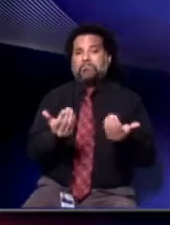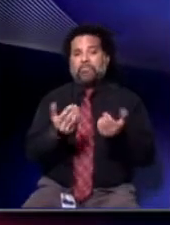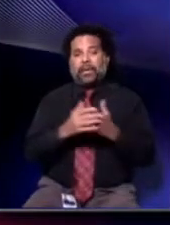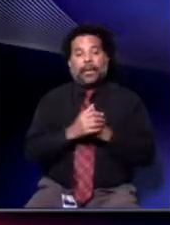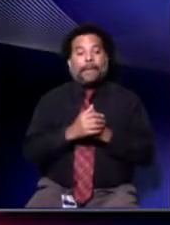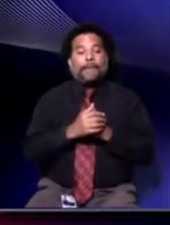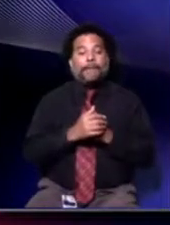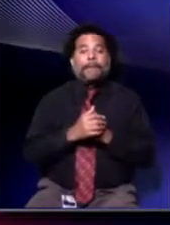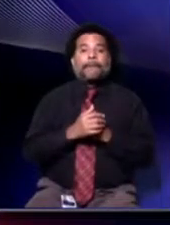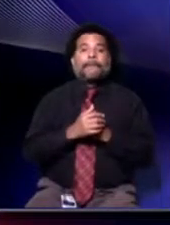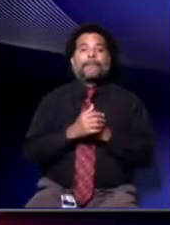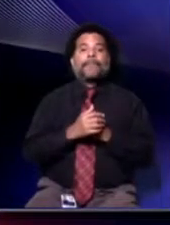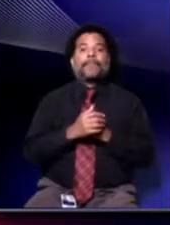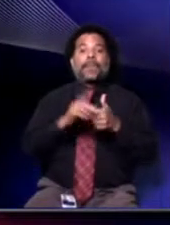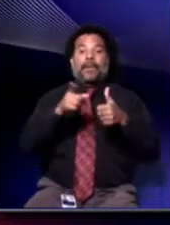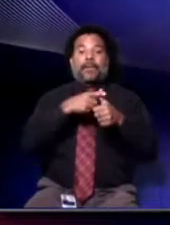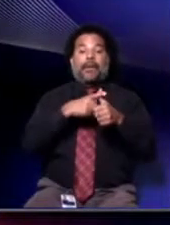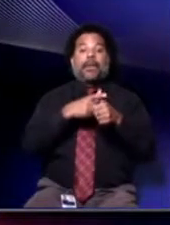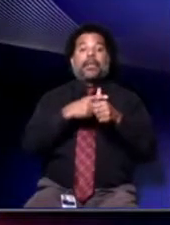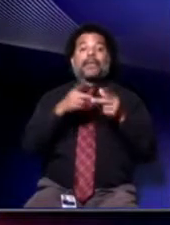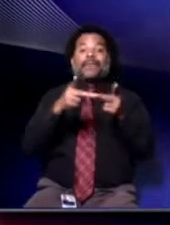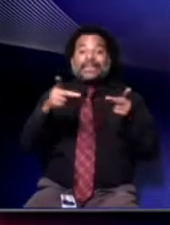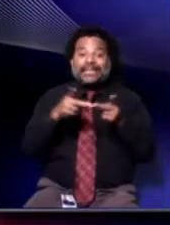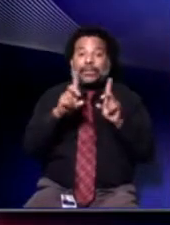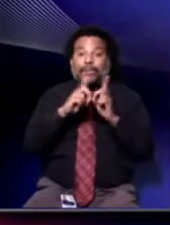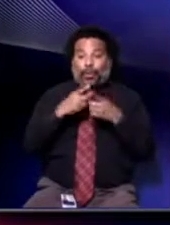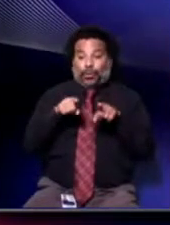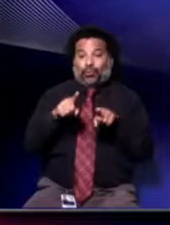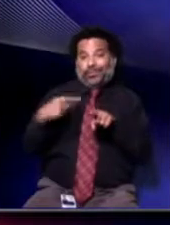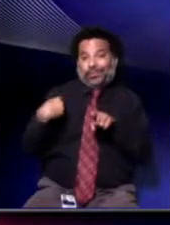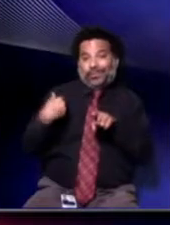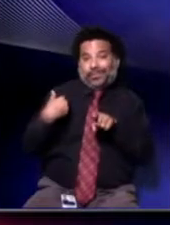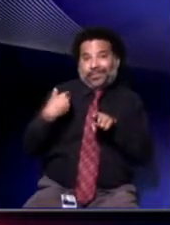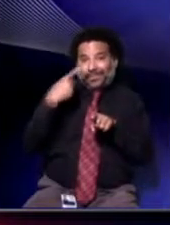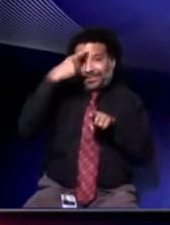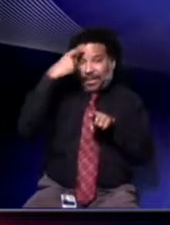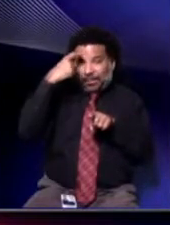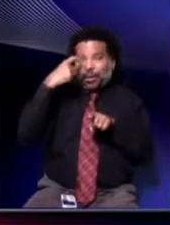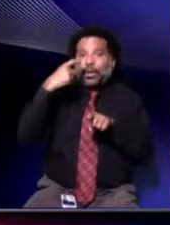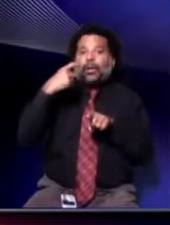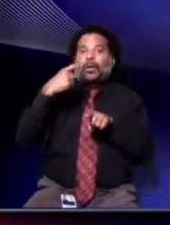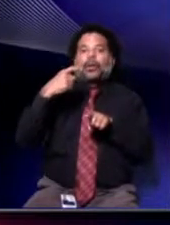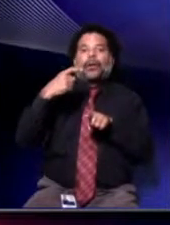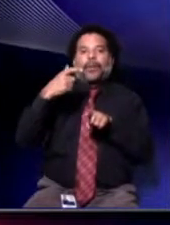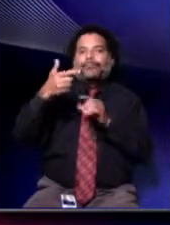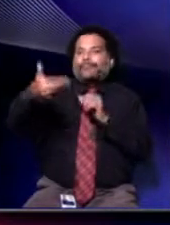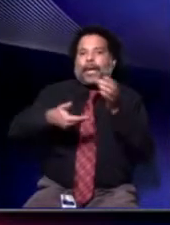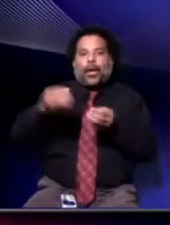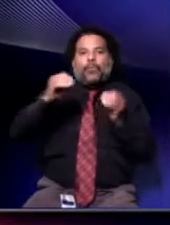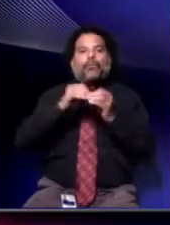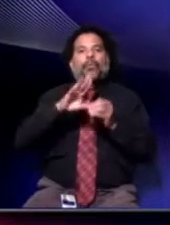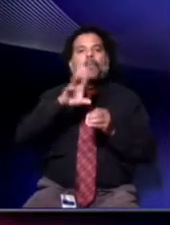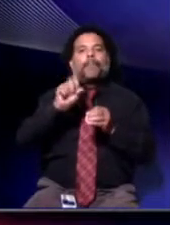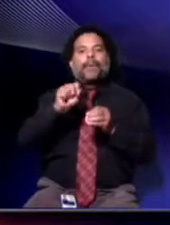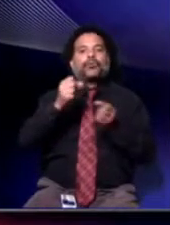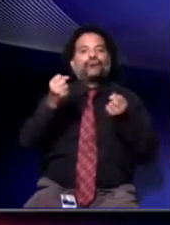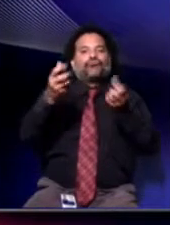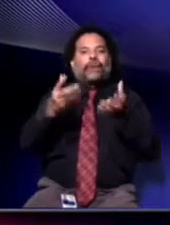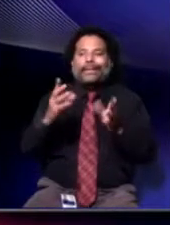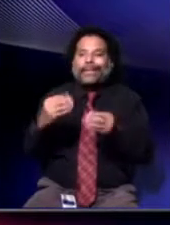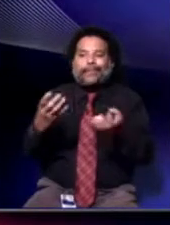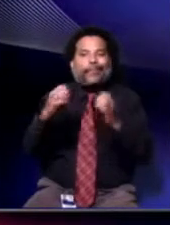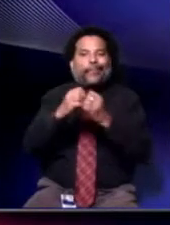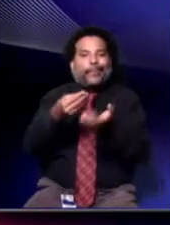First, I want to let you know that the facility department during the summer, we brought in a couple of extra bus drivers to give them a little bit of extra money